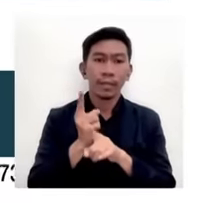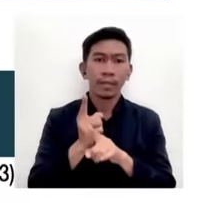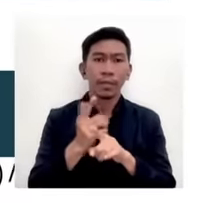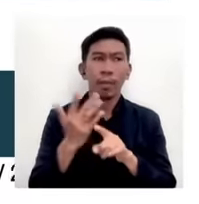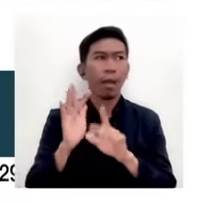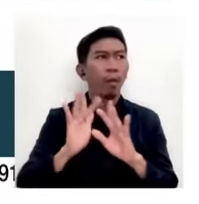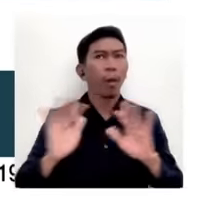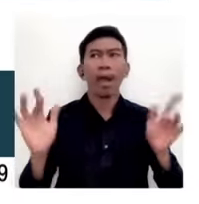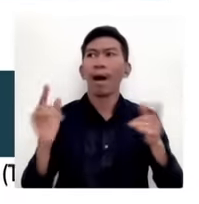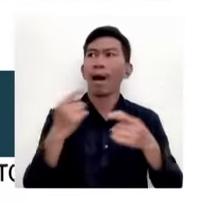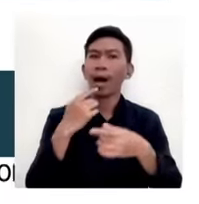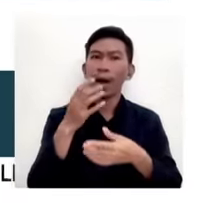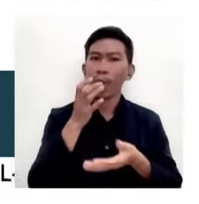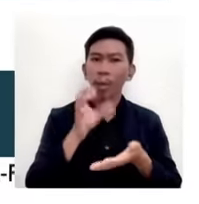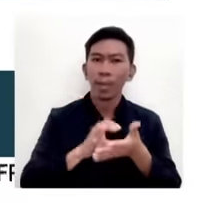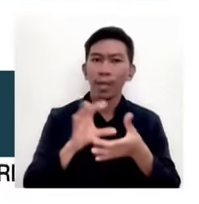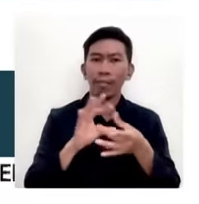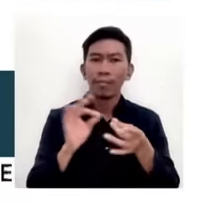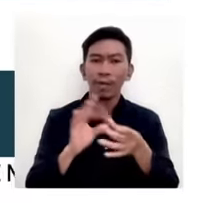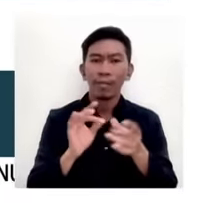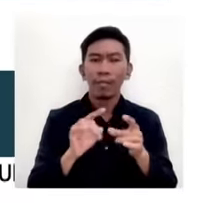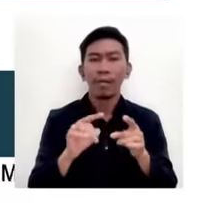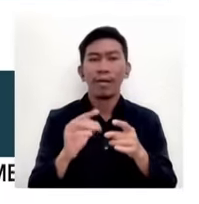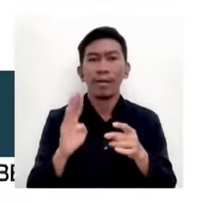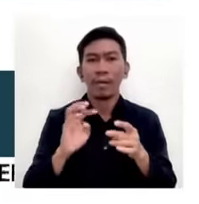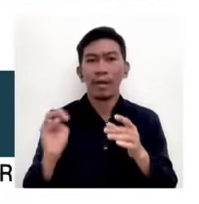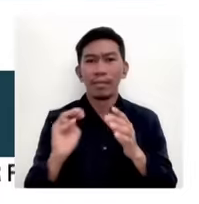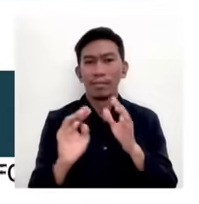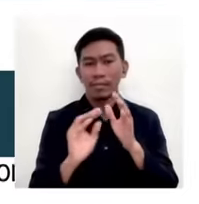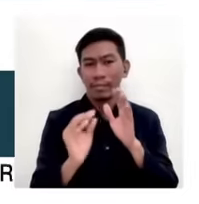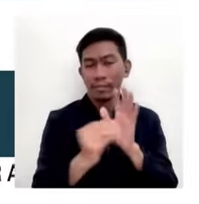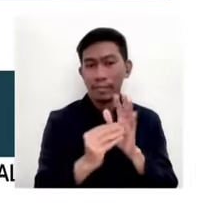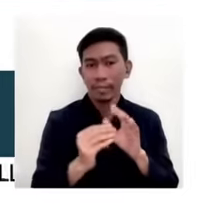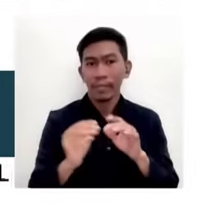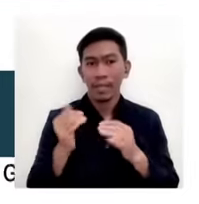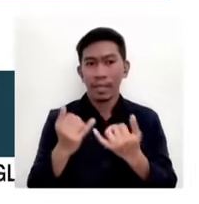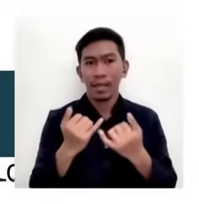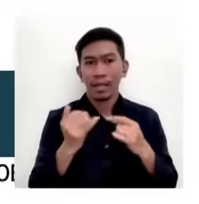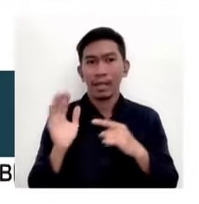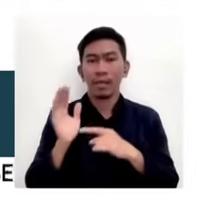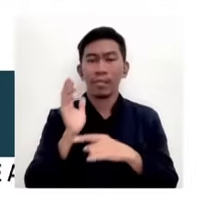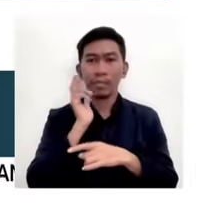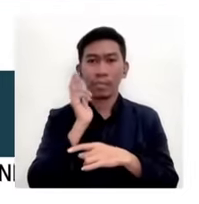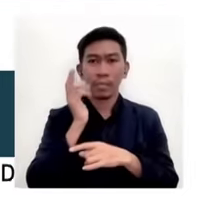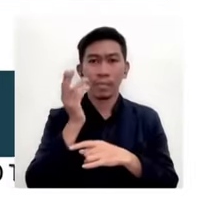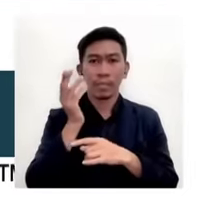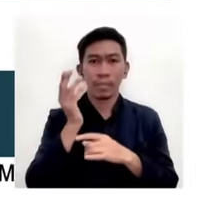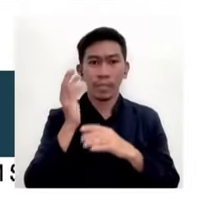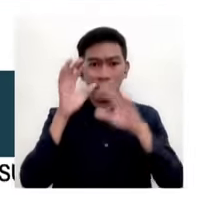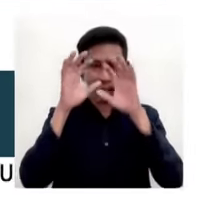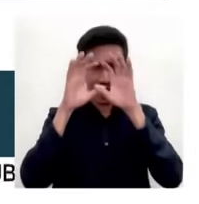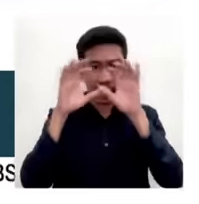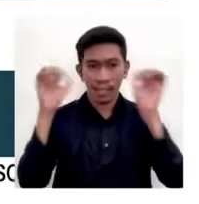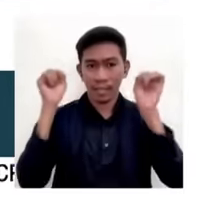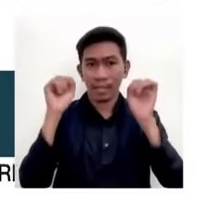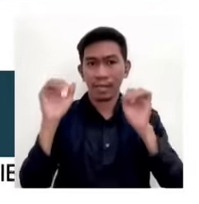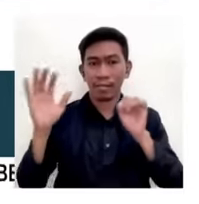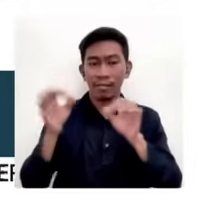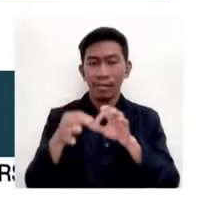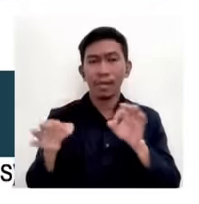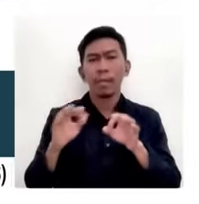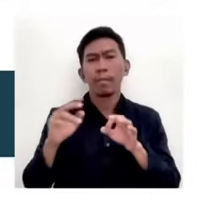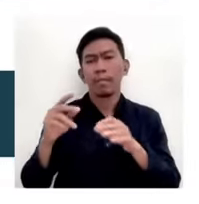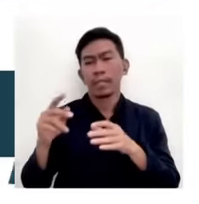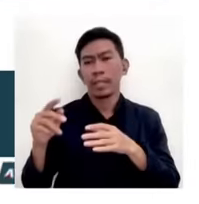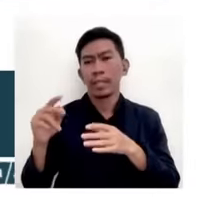napag-uusapan. Naging, borrowing the President's words now, he's saying that this whole issue of charter change, people's initiative, it